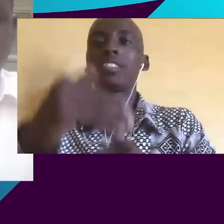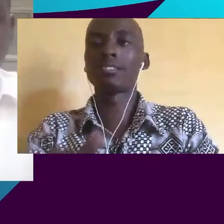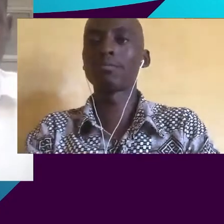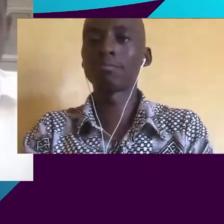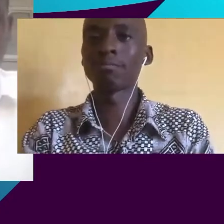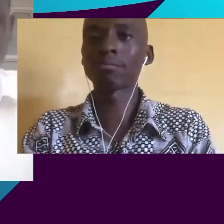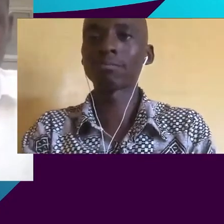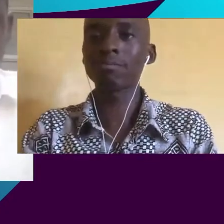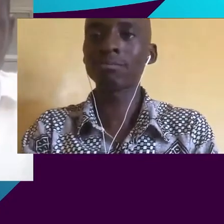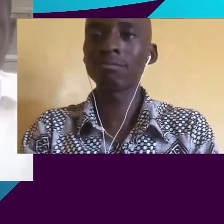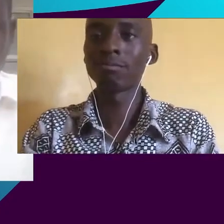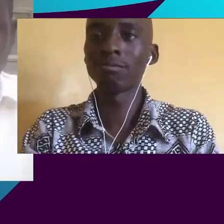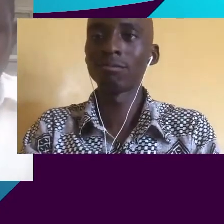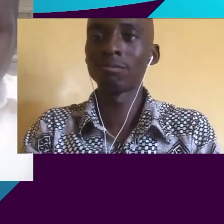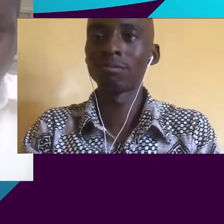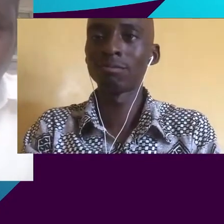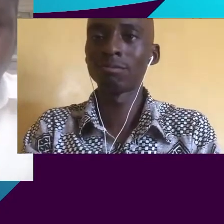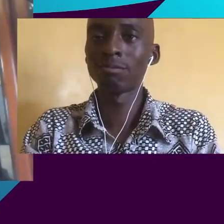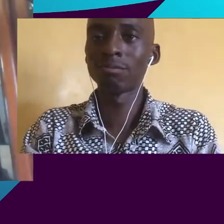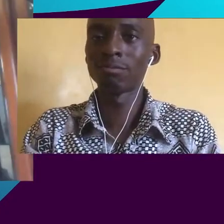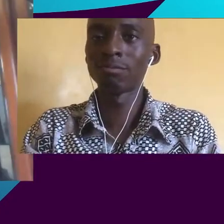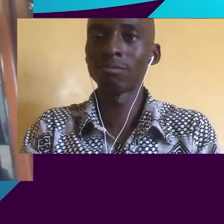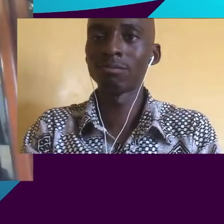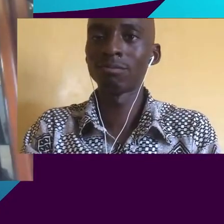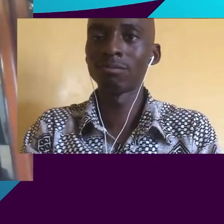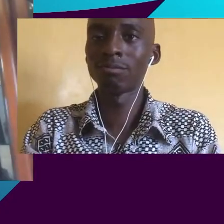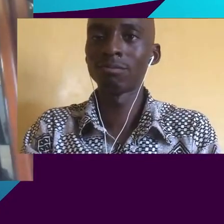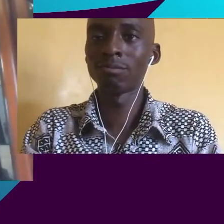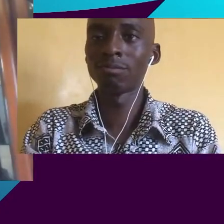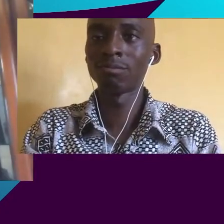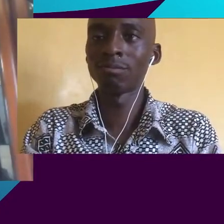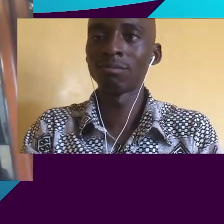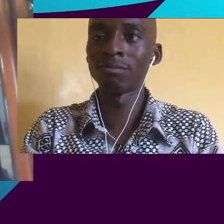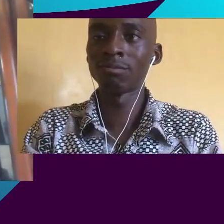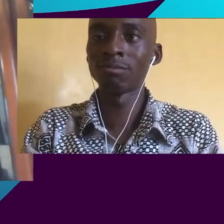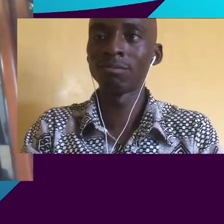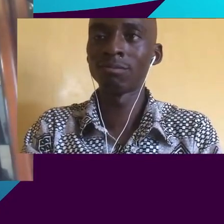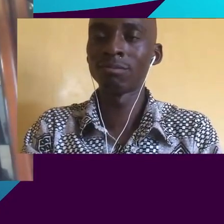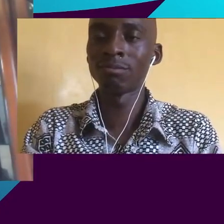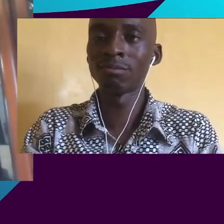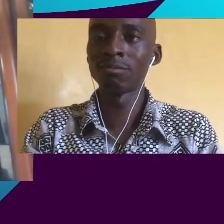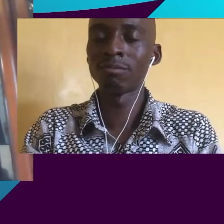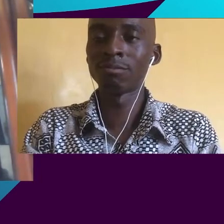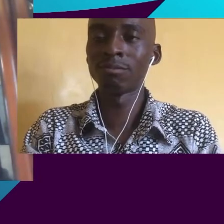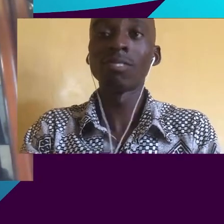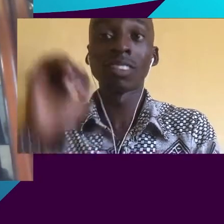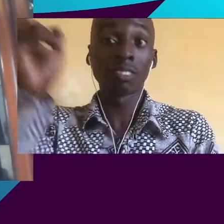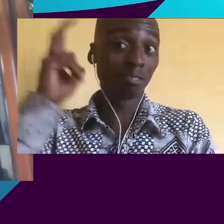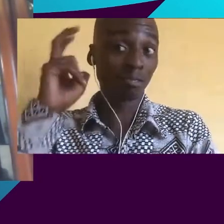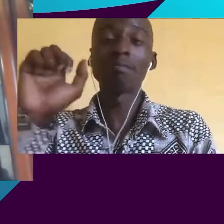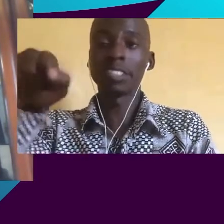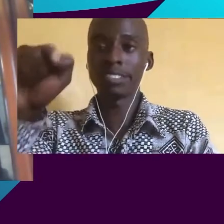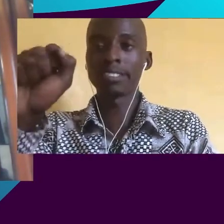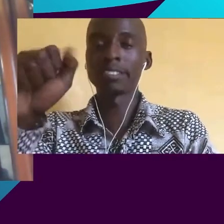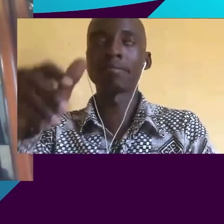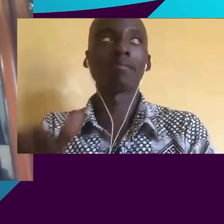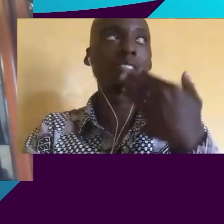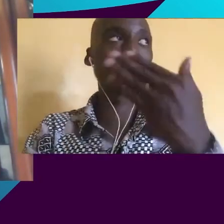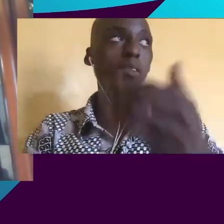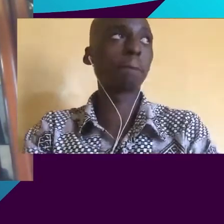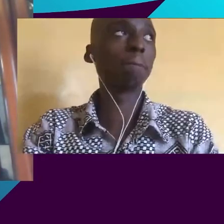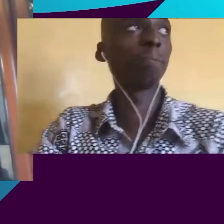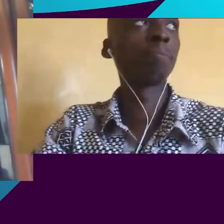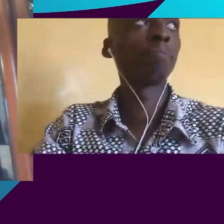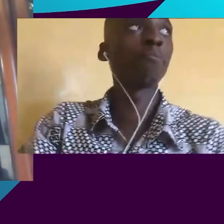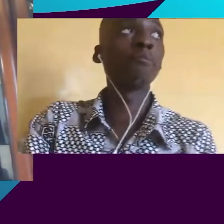Yeah. You can speak now. Can I speak? Can you hear me? Yes, I can hear you. Thank you. One other thing,